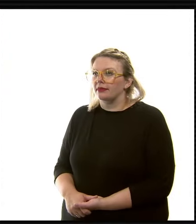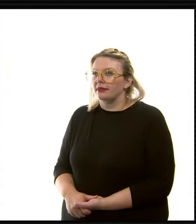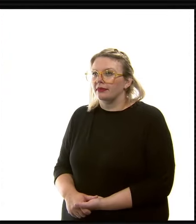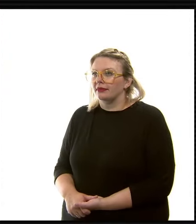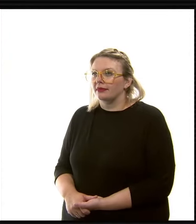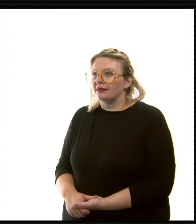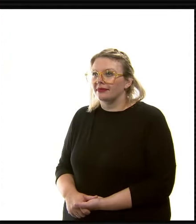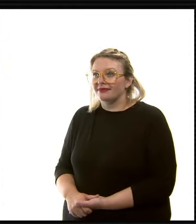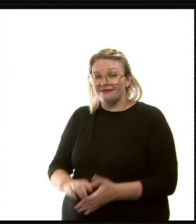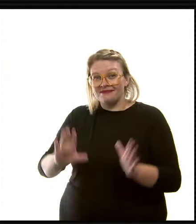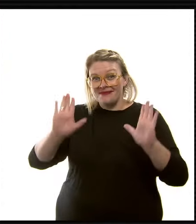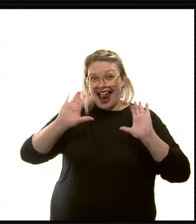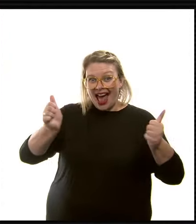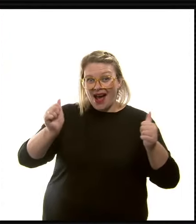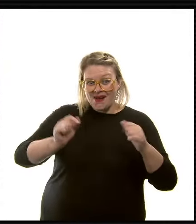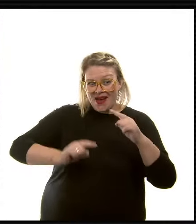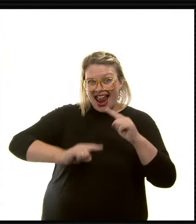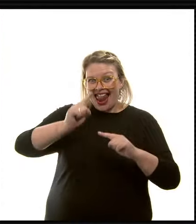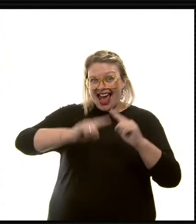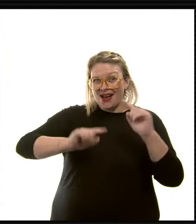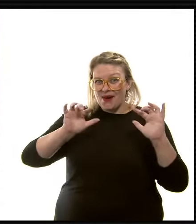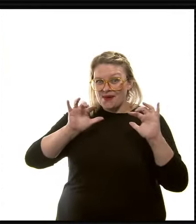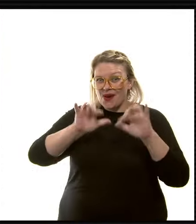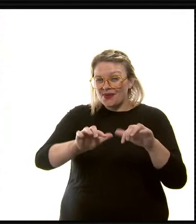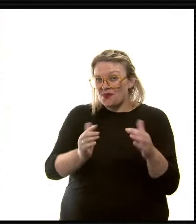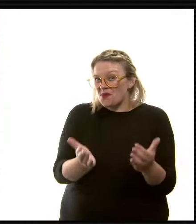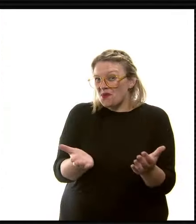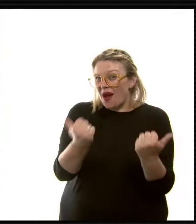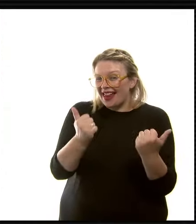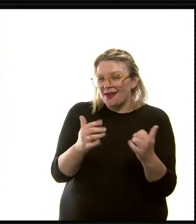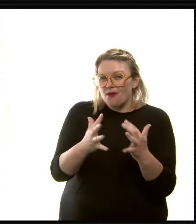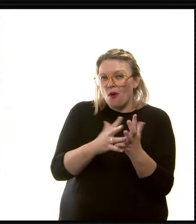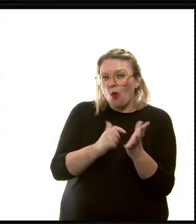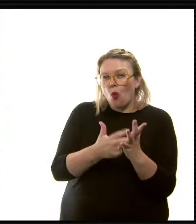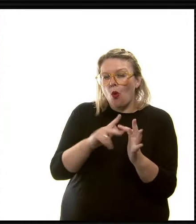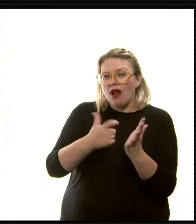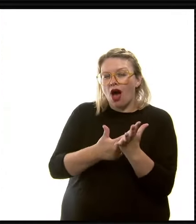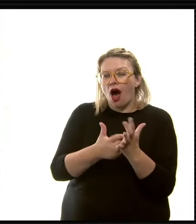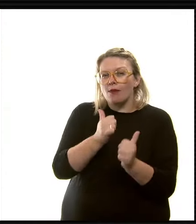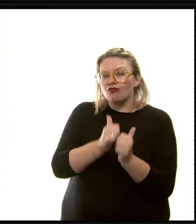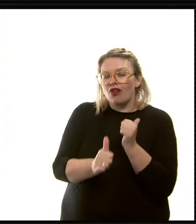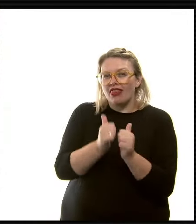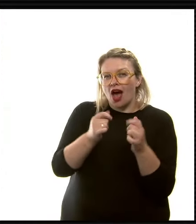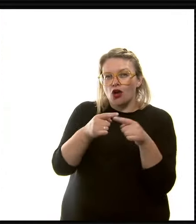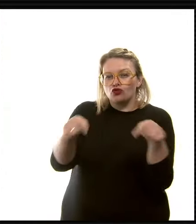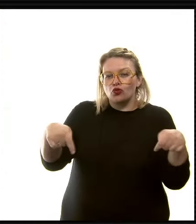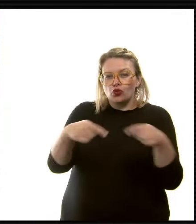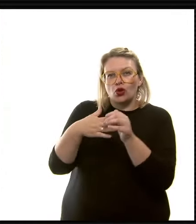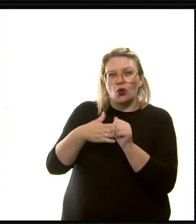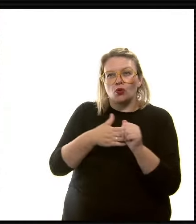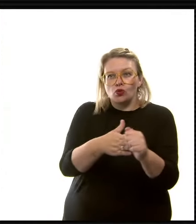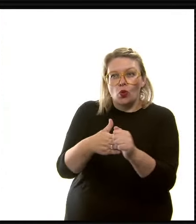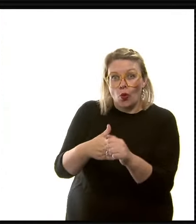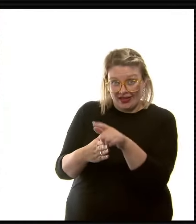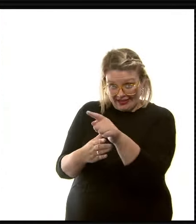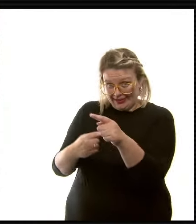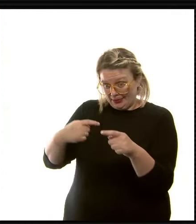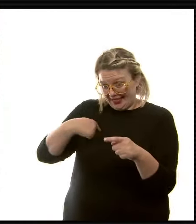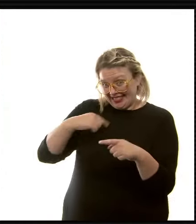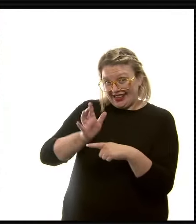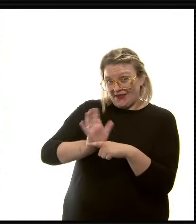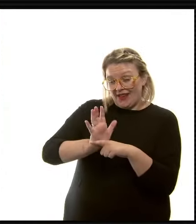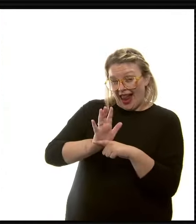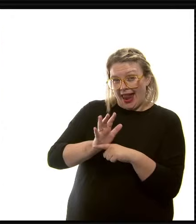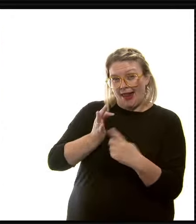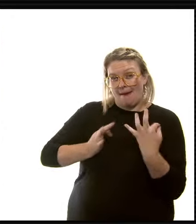Hello, LegoCon! Welcome to Warner Brothers Studio Tour London, the making of Harry Potter. I'm Evanna Lynch, and I played Luna Lovegood in the Harry